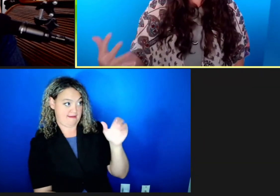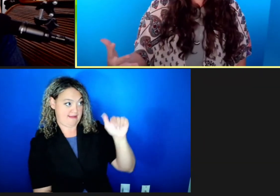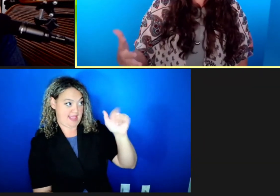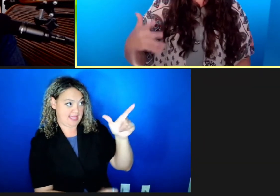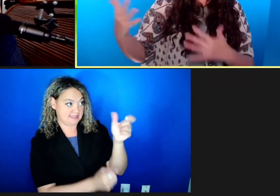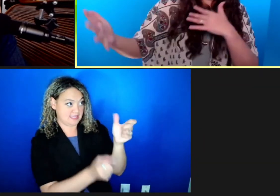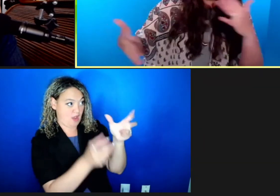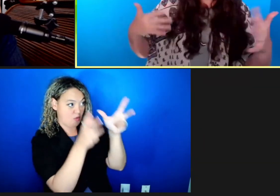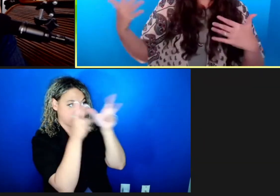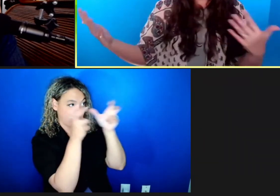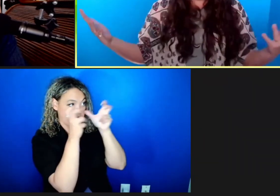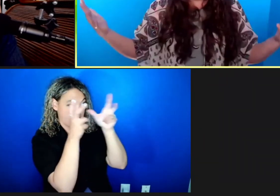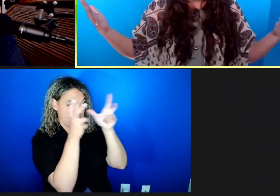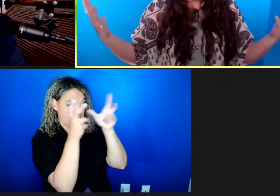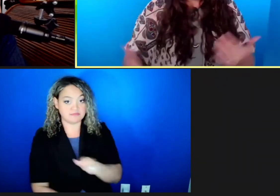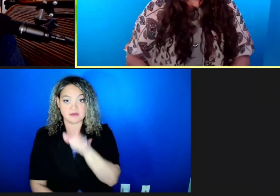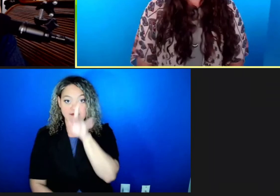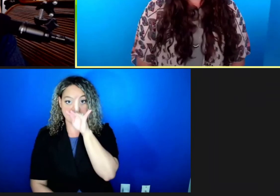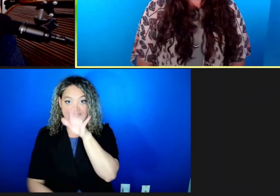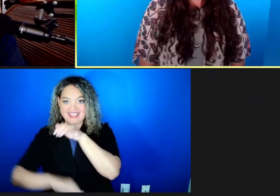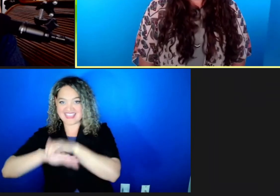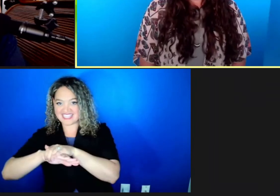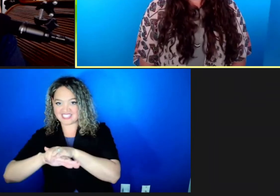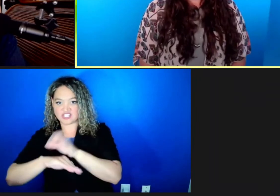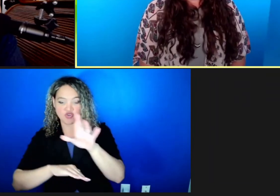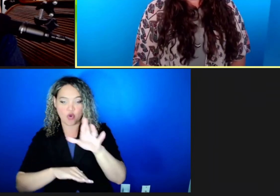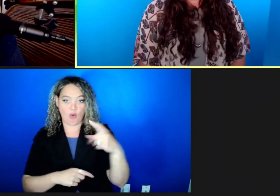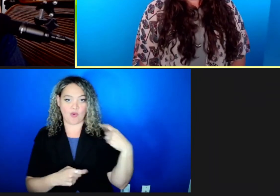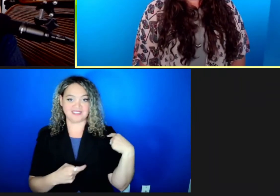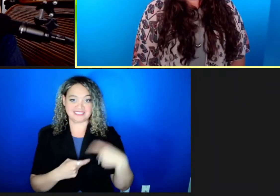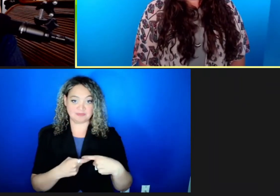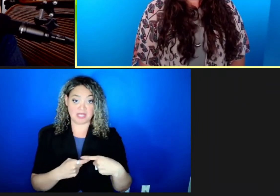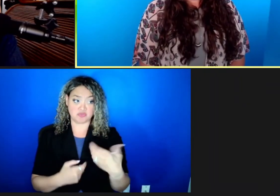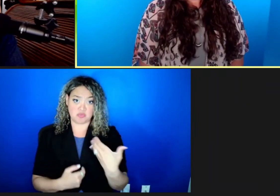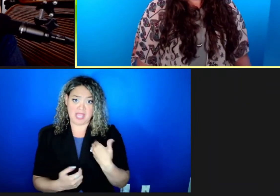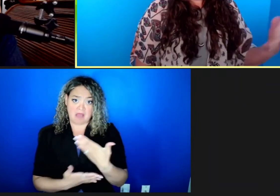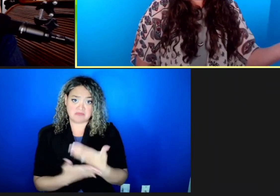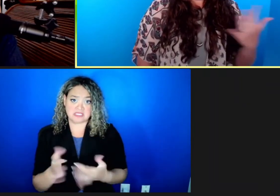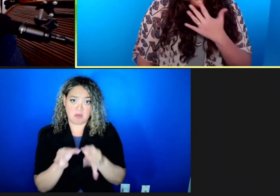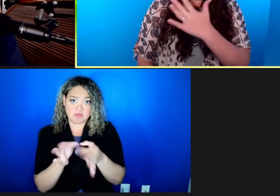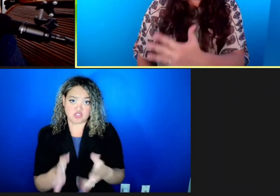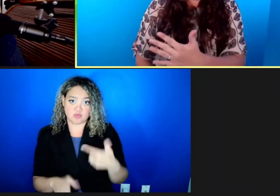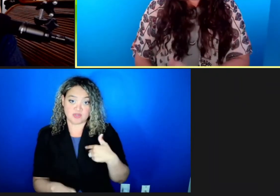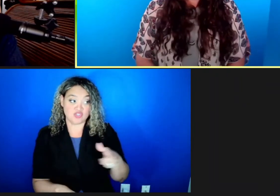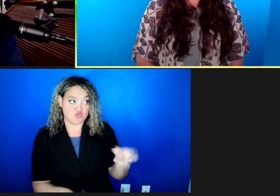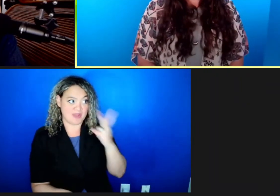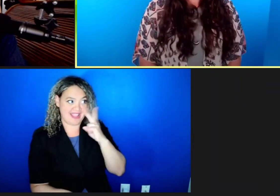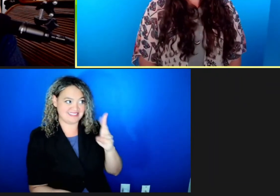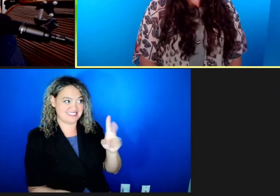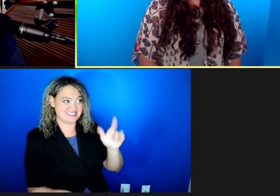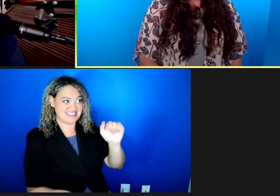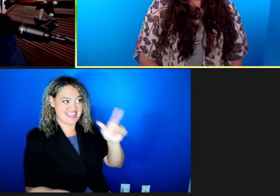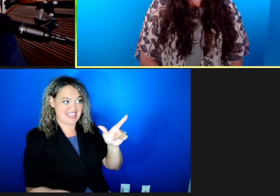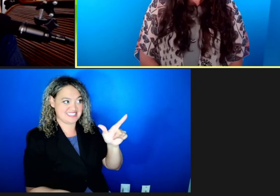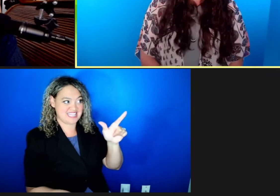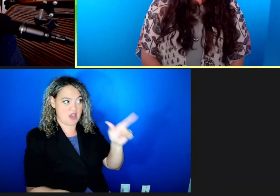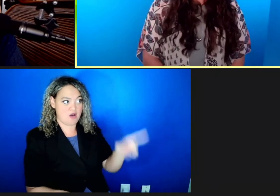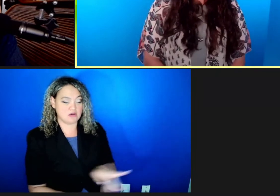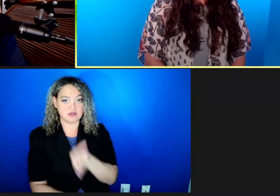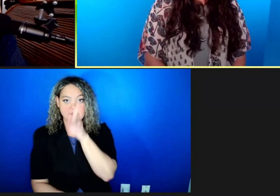it into English or Spanish. We have trilingual interpreters that will take American Sign Language and voice it into